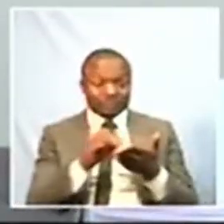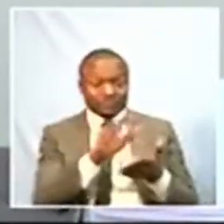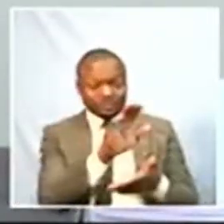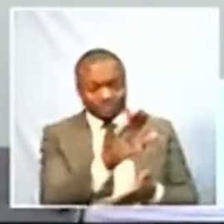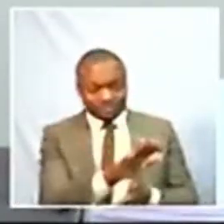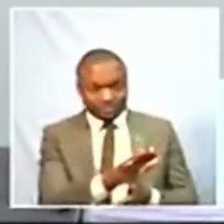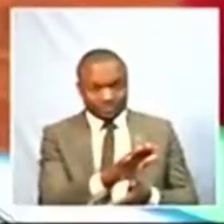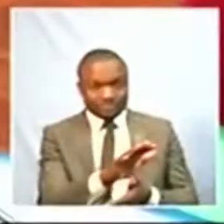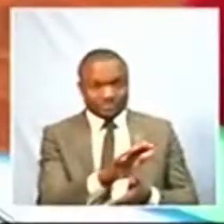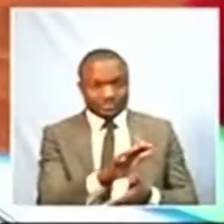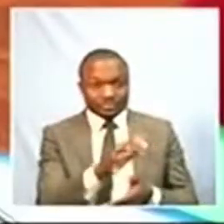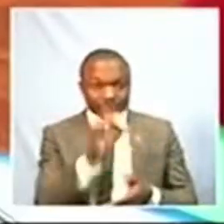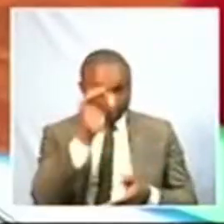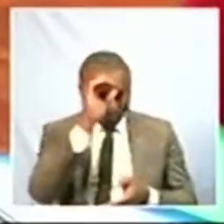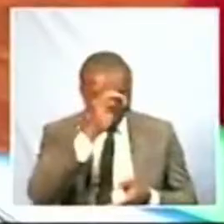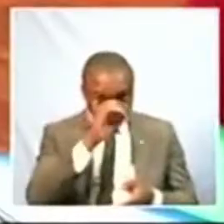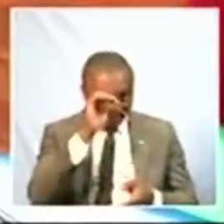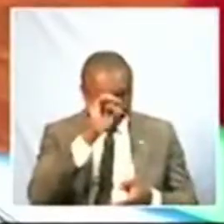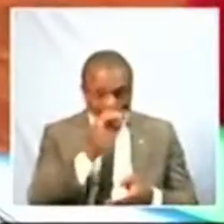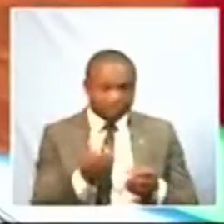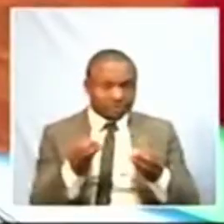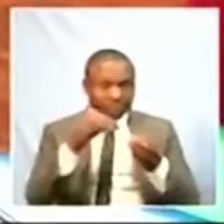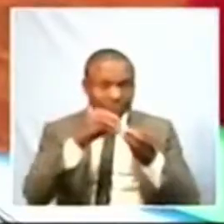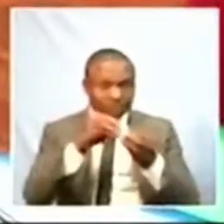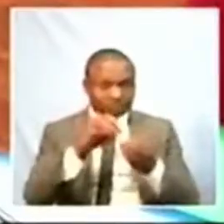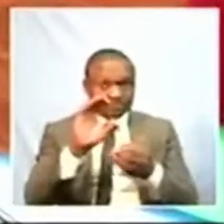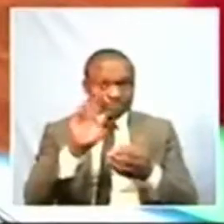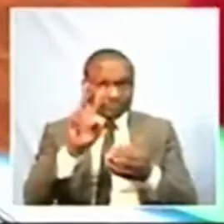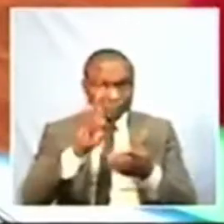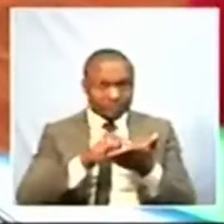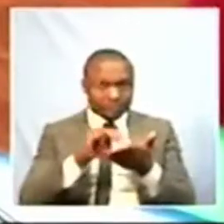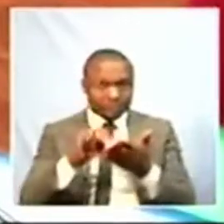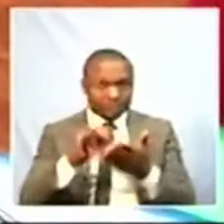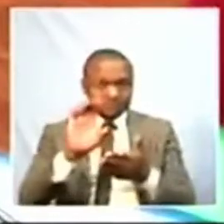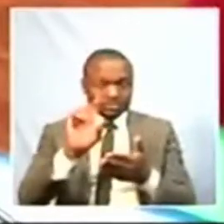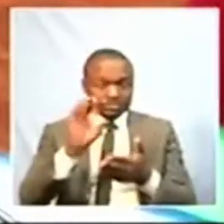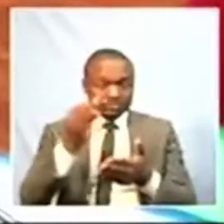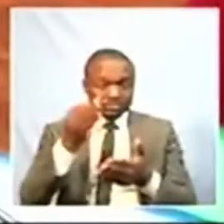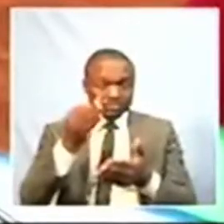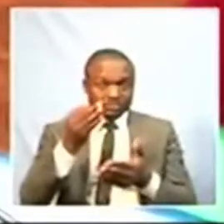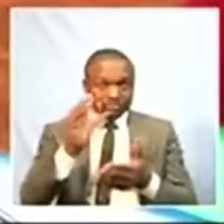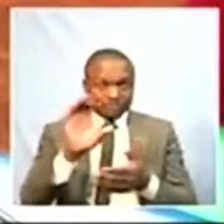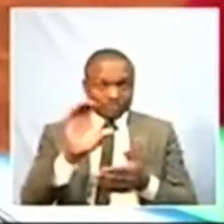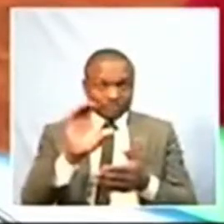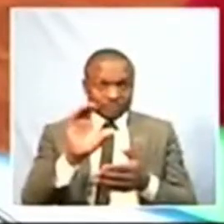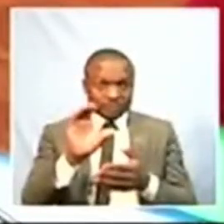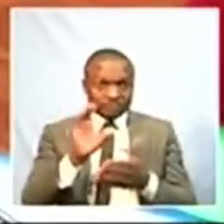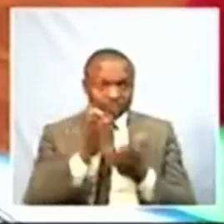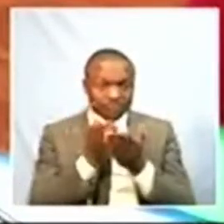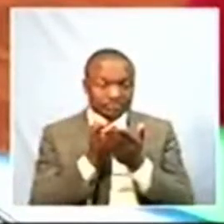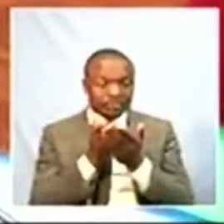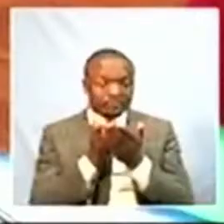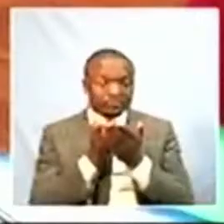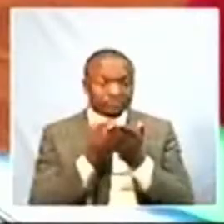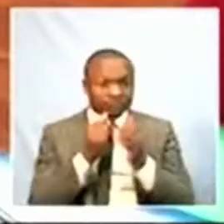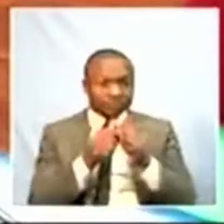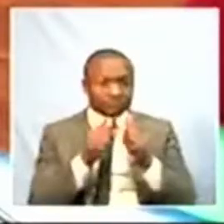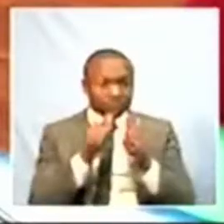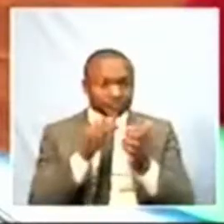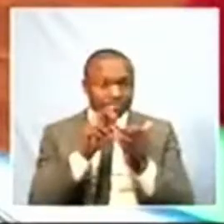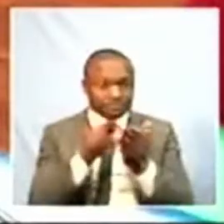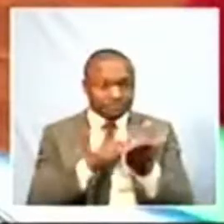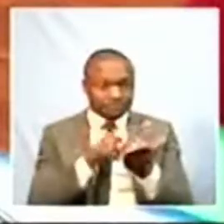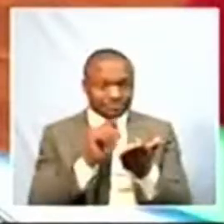sought the extra 2 million from the CDFC as evidenced by our submission. Now, whilst you are there, Town